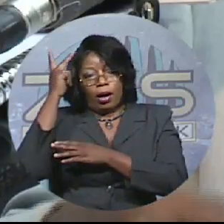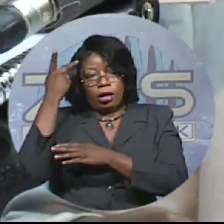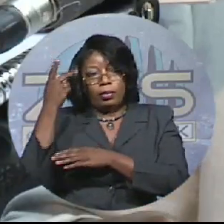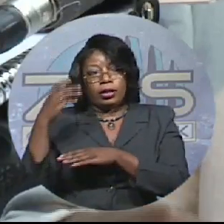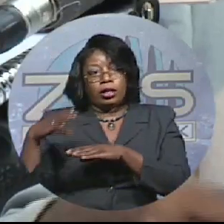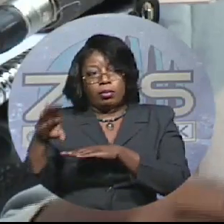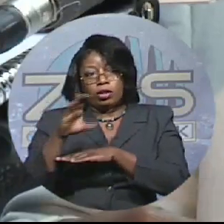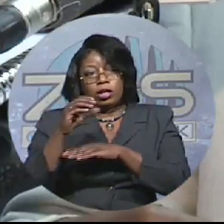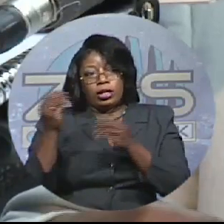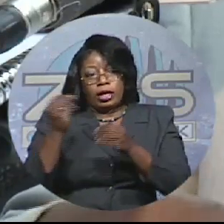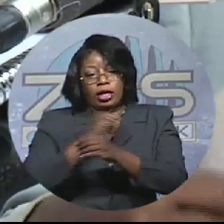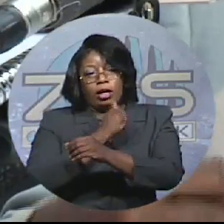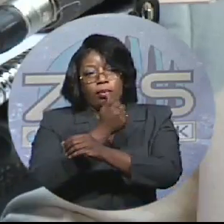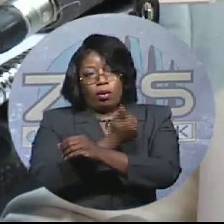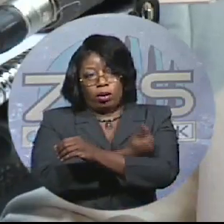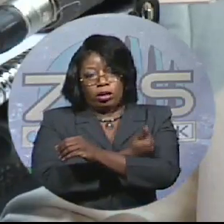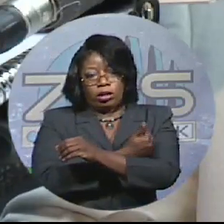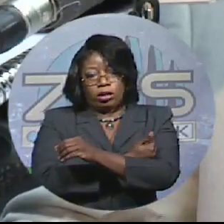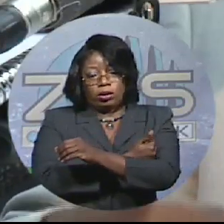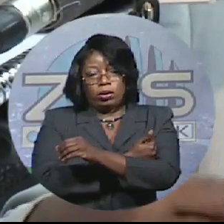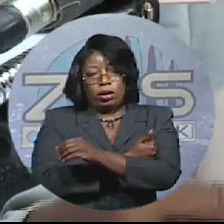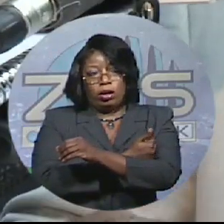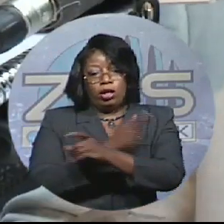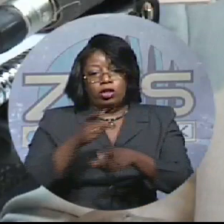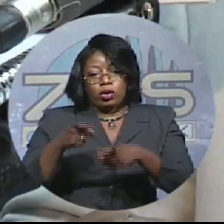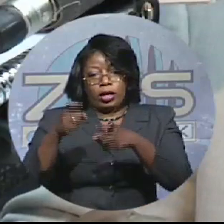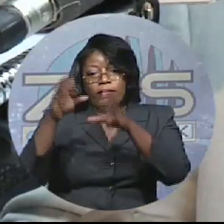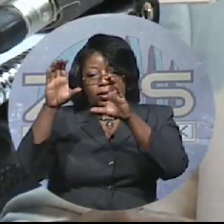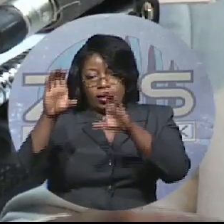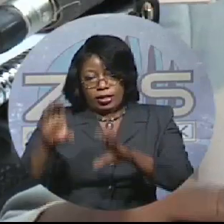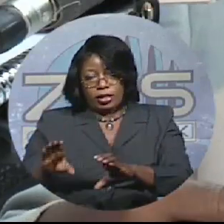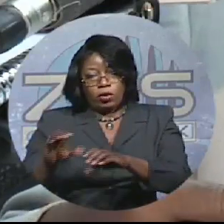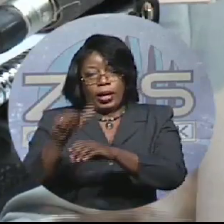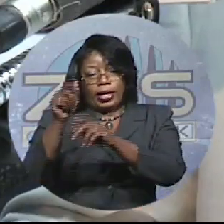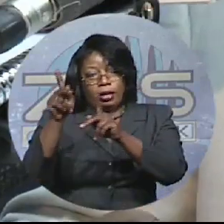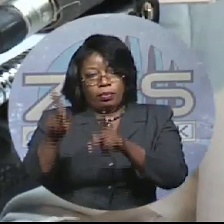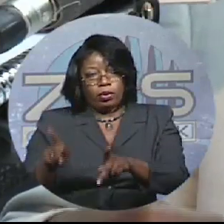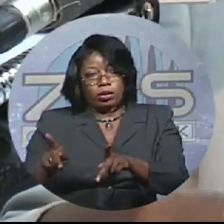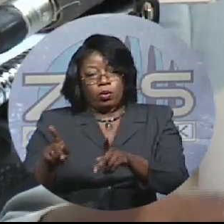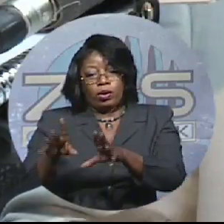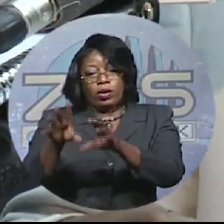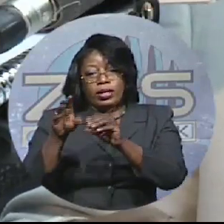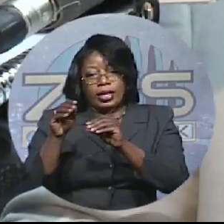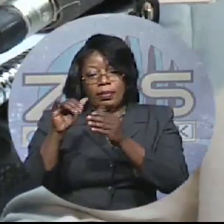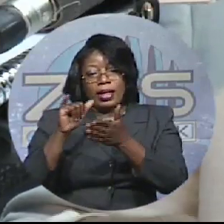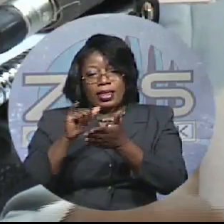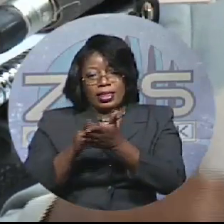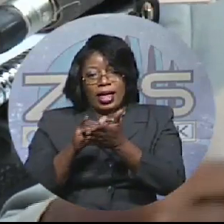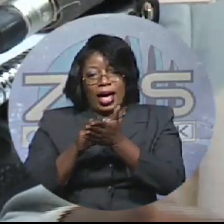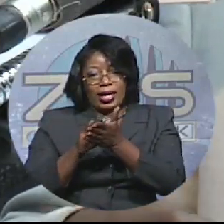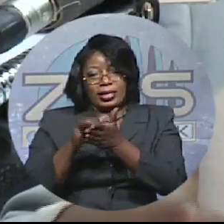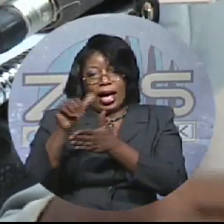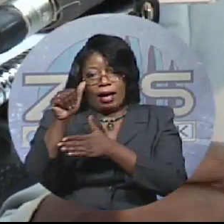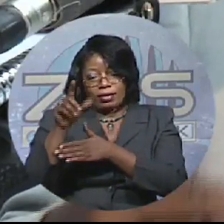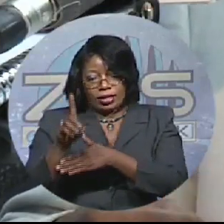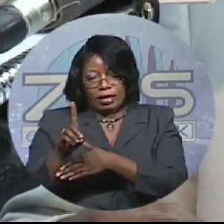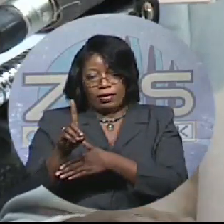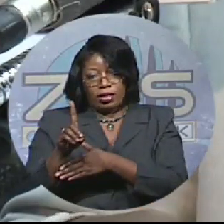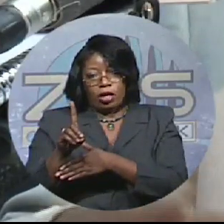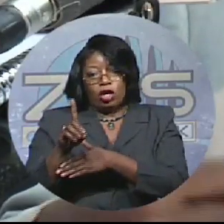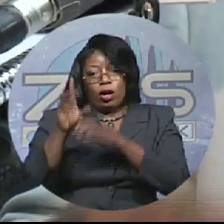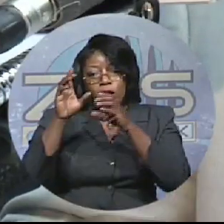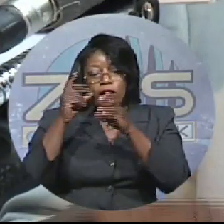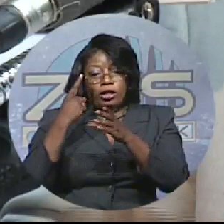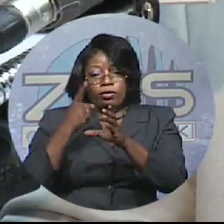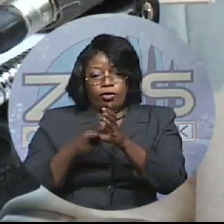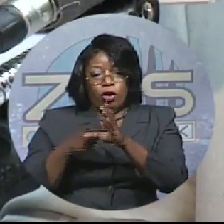have the authority to confer citizenship on anyone. Once you accept an affidavit, you in fact conferring citizenship